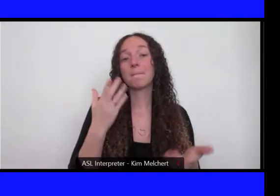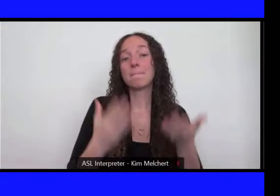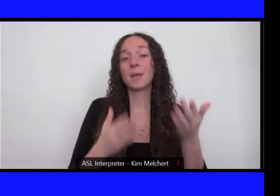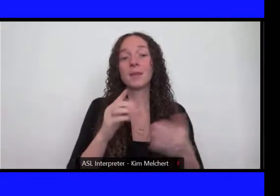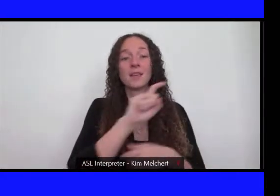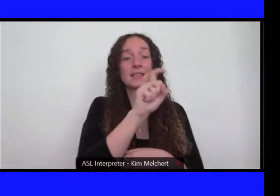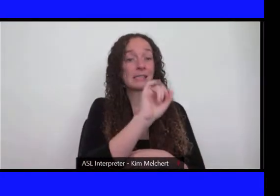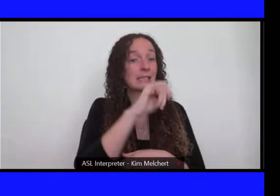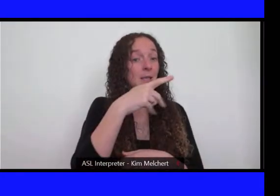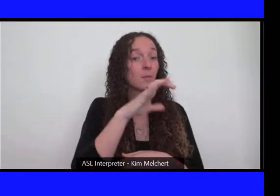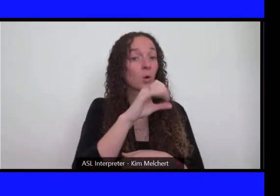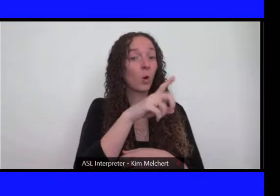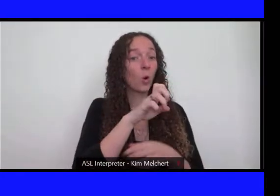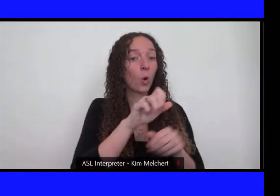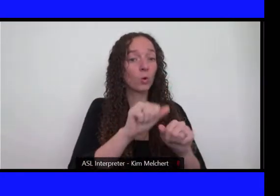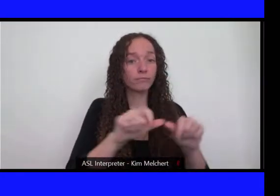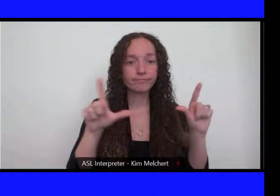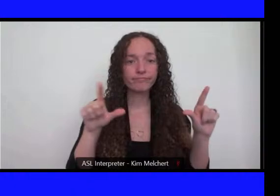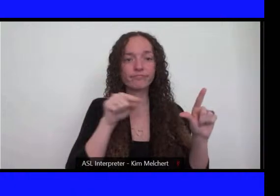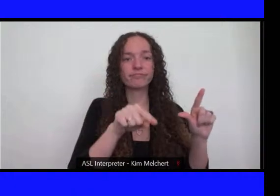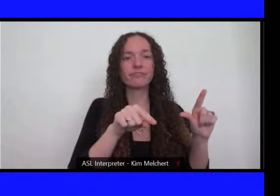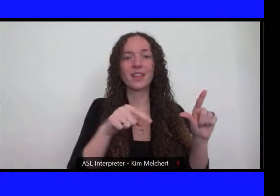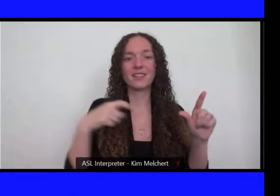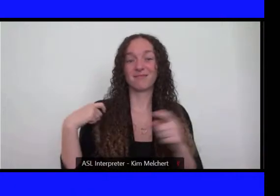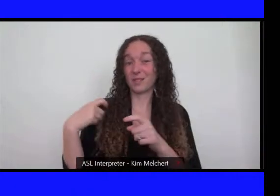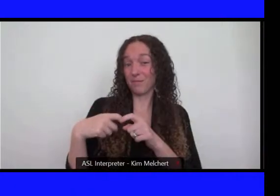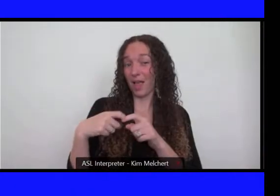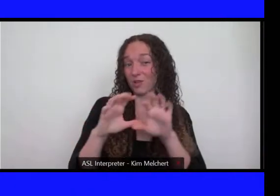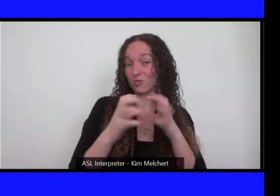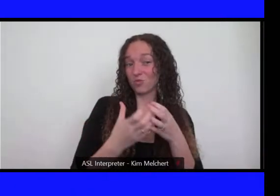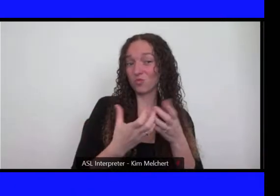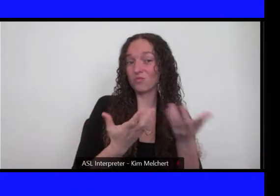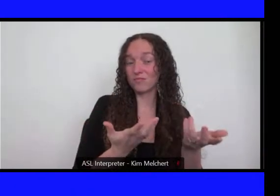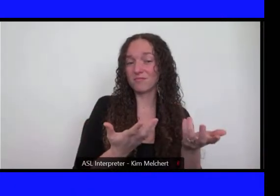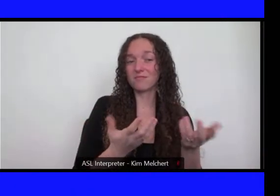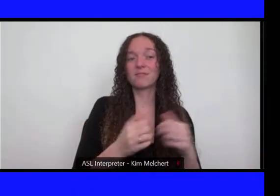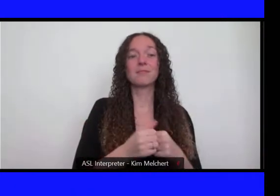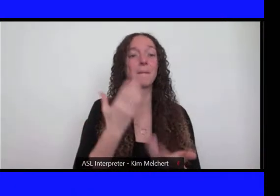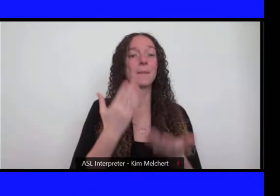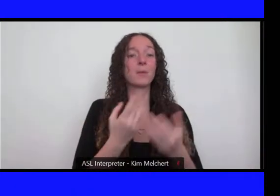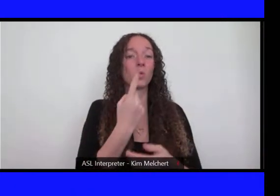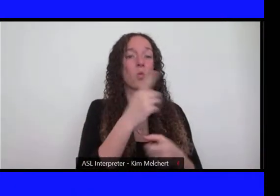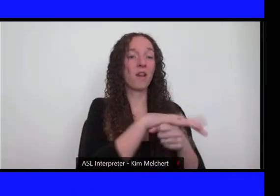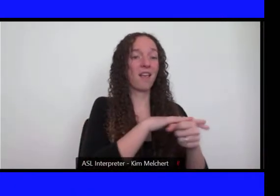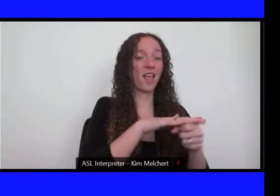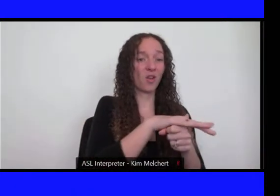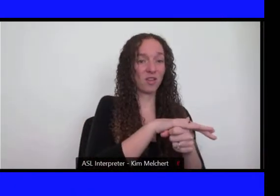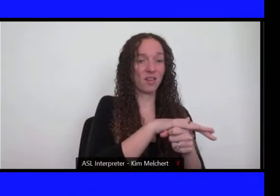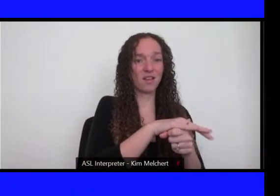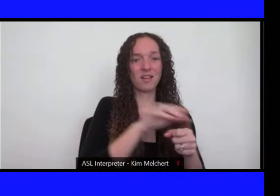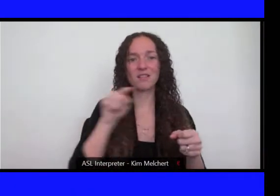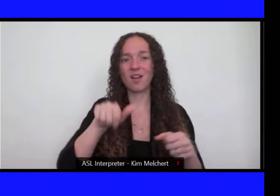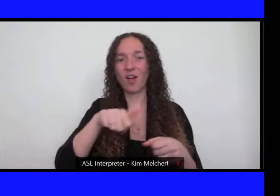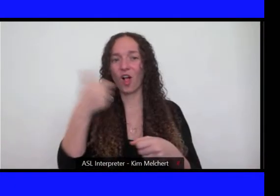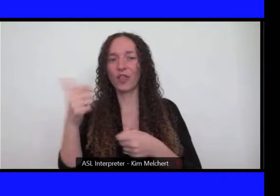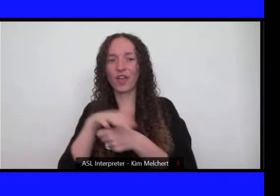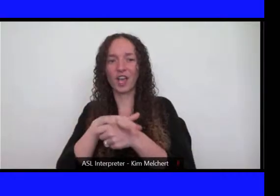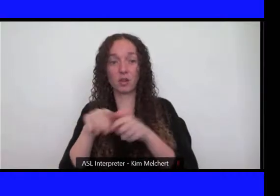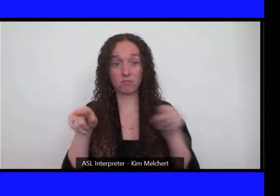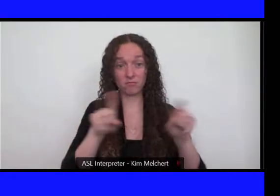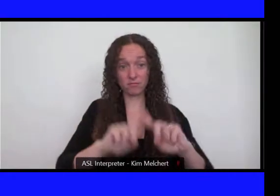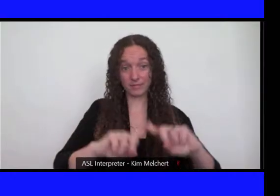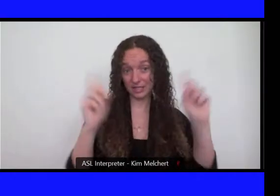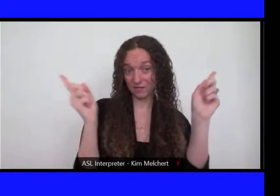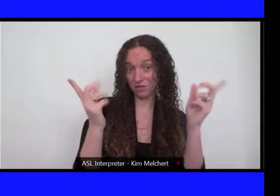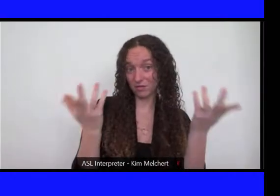answer some questions and help us to support better. And maybe some of our hospital or facilities in certain area